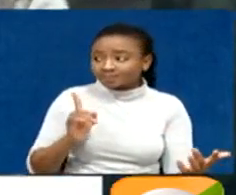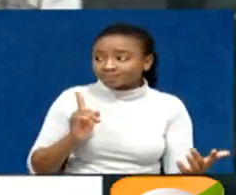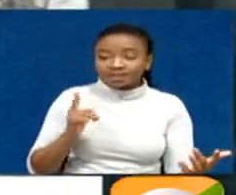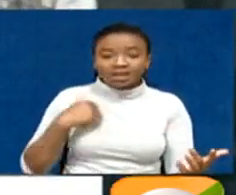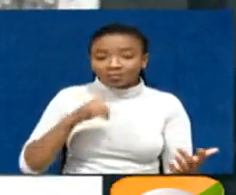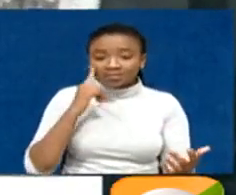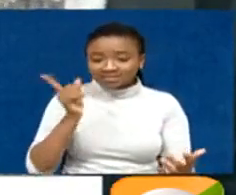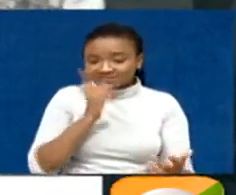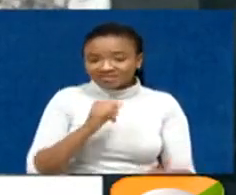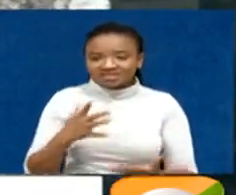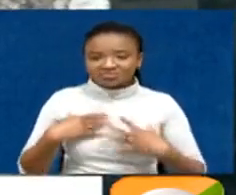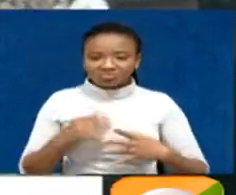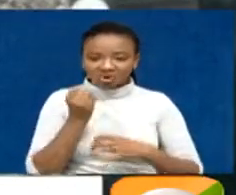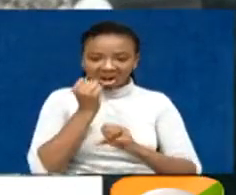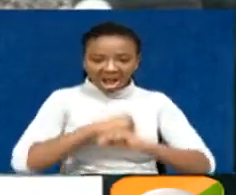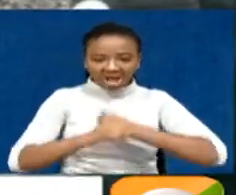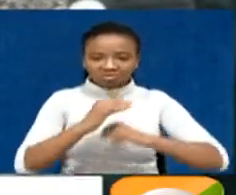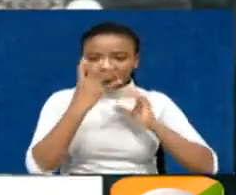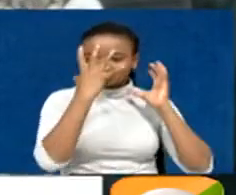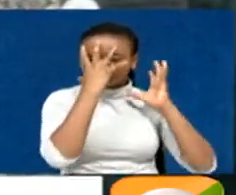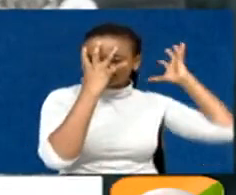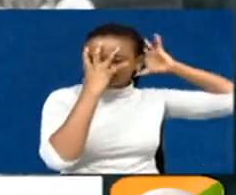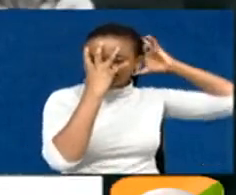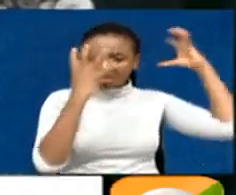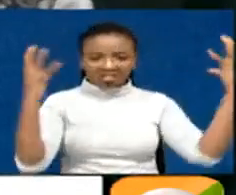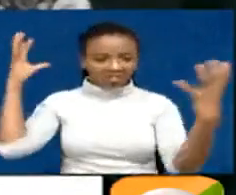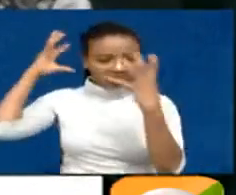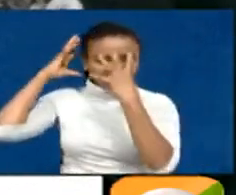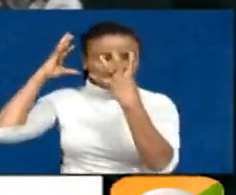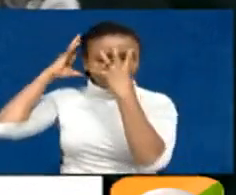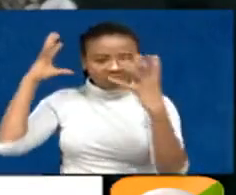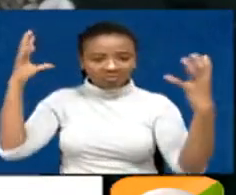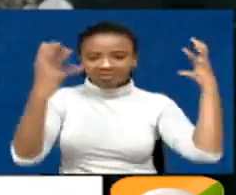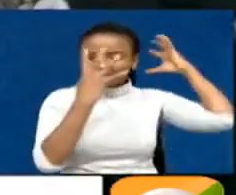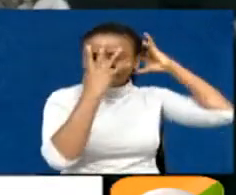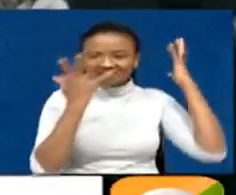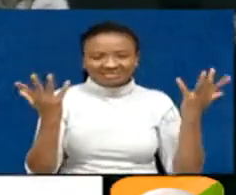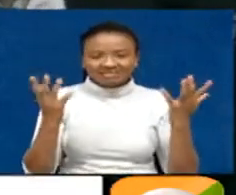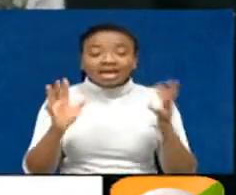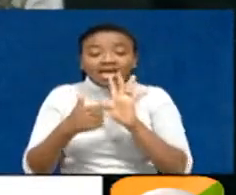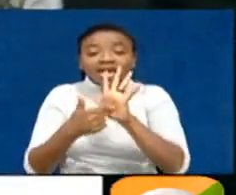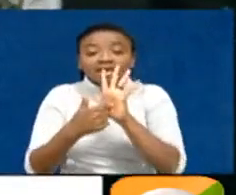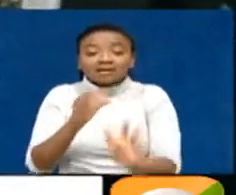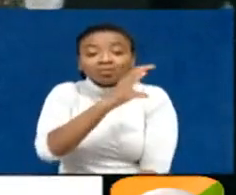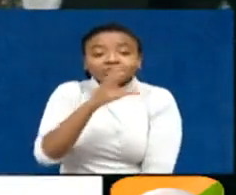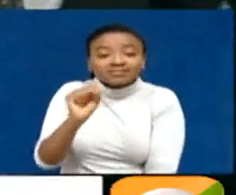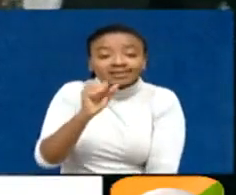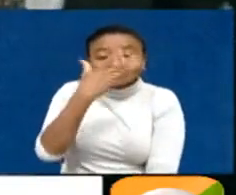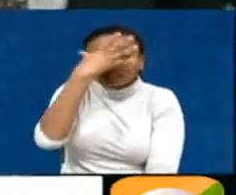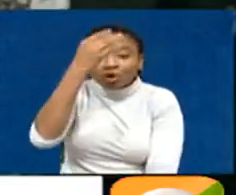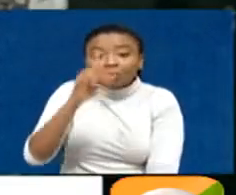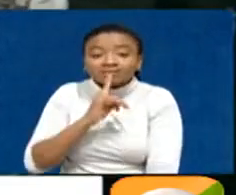double standards in this country. Professor Magoha said school buses should not be used for private functions.